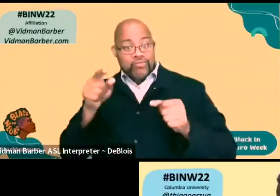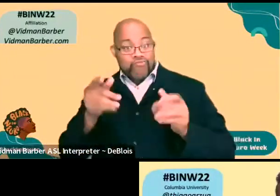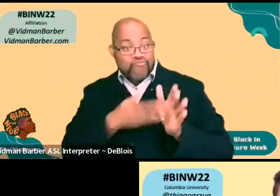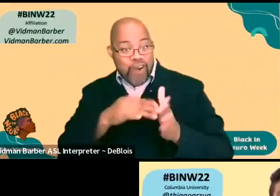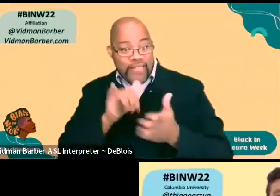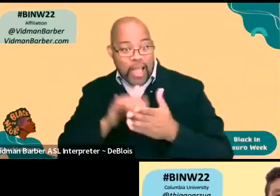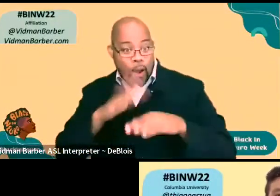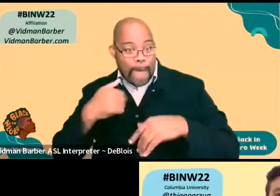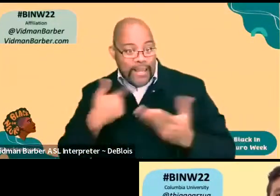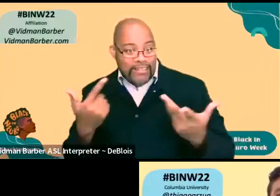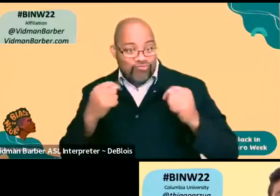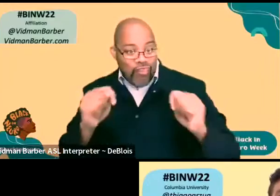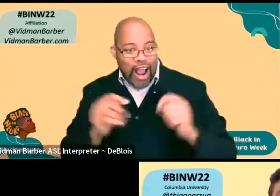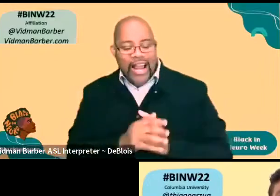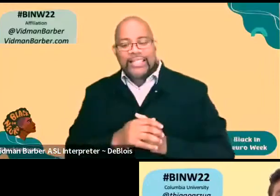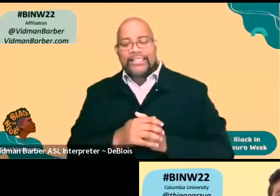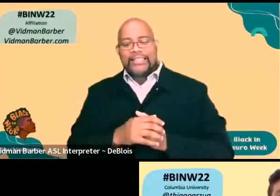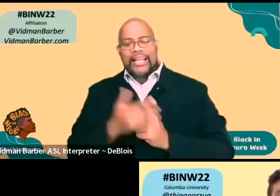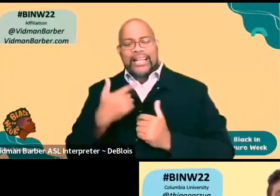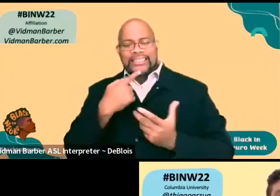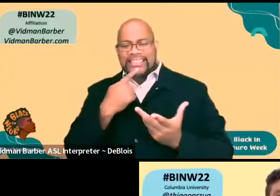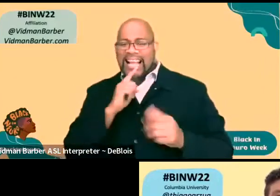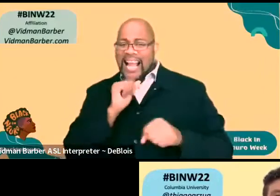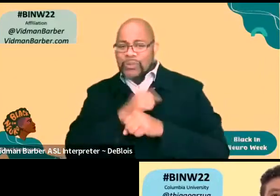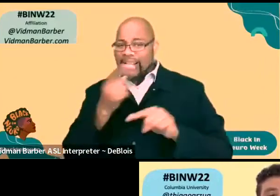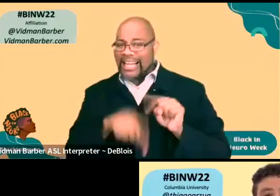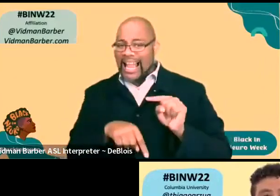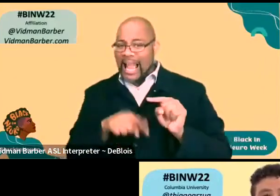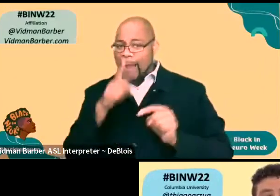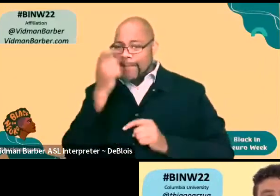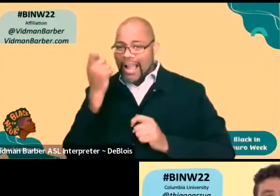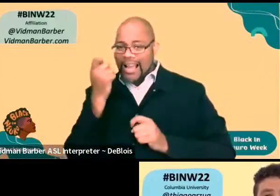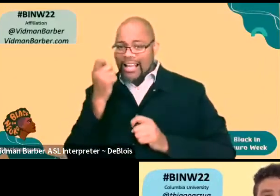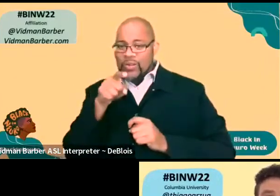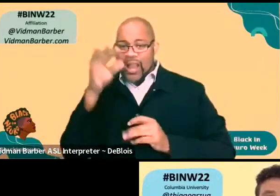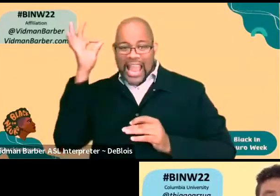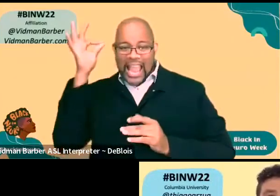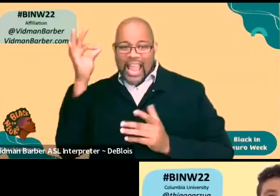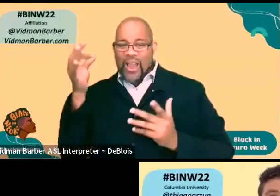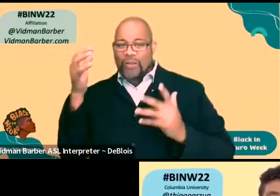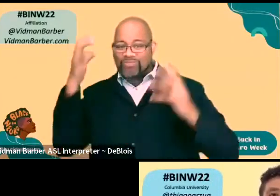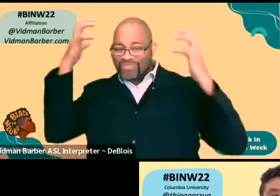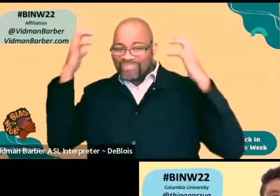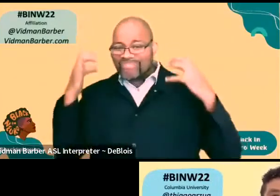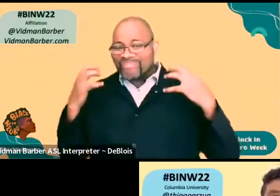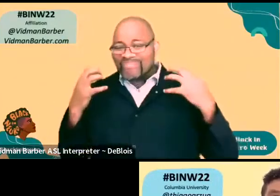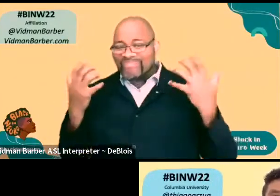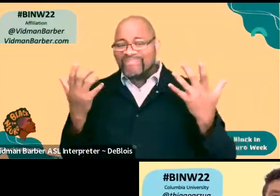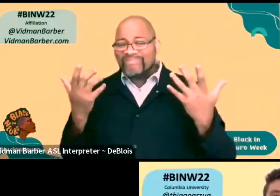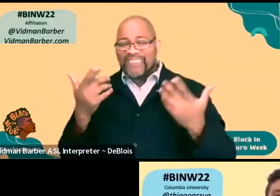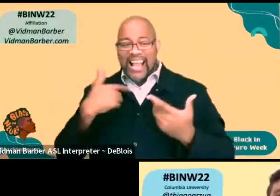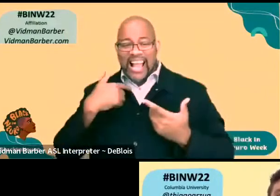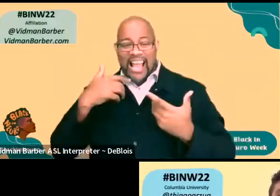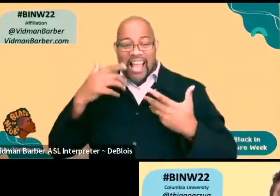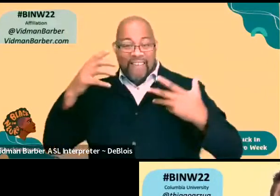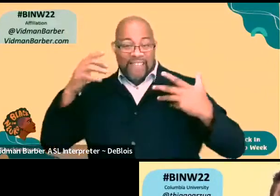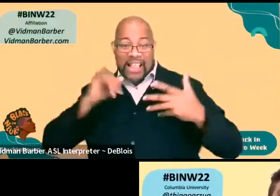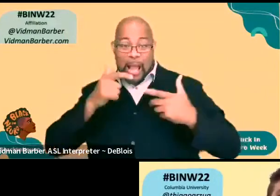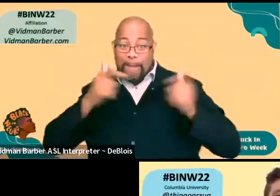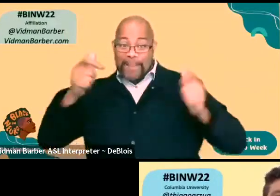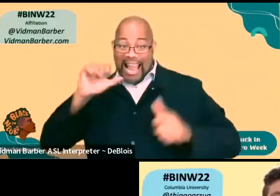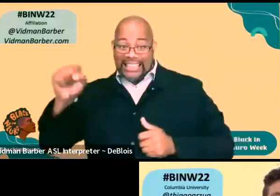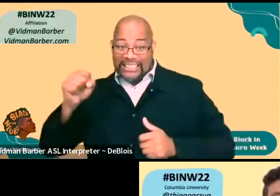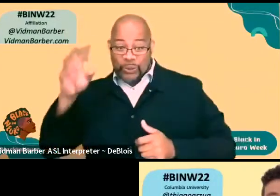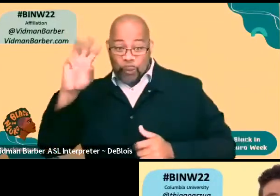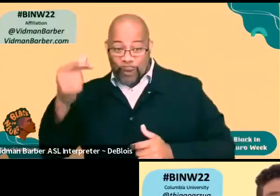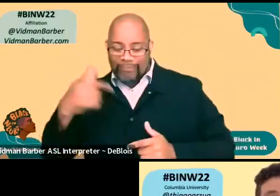this on me, you know? And I'm like, actually, we can't because your hair is too coarse, curly, like you're wearing a big ass wig. Sorry, excuse my